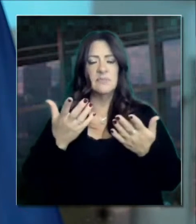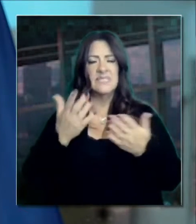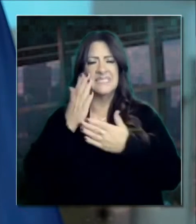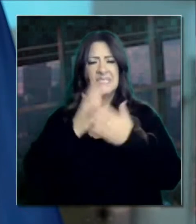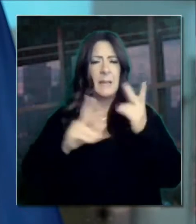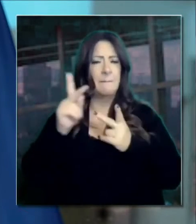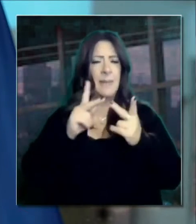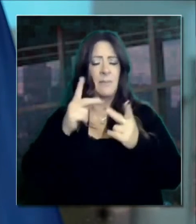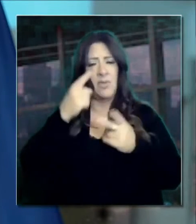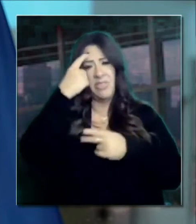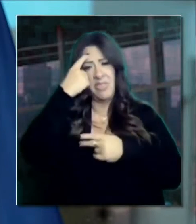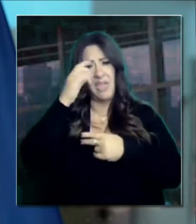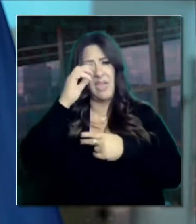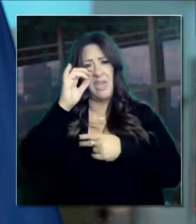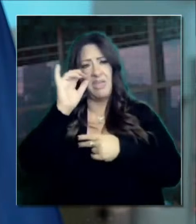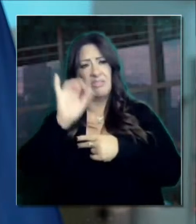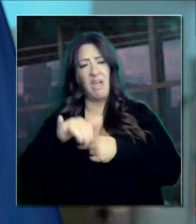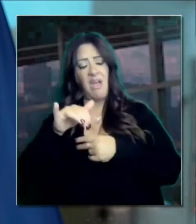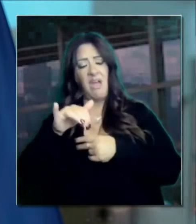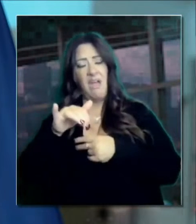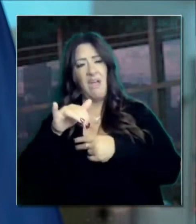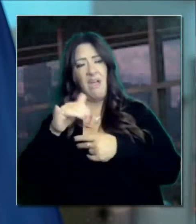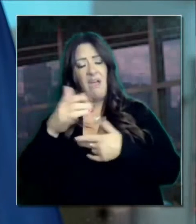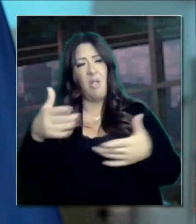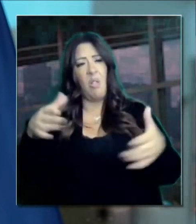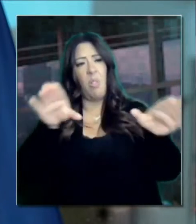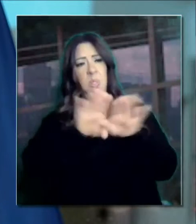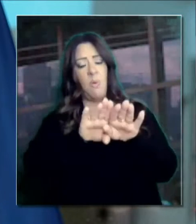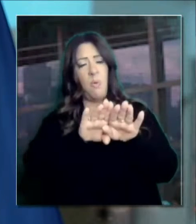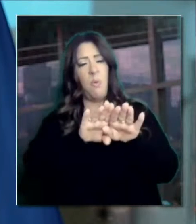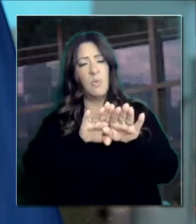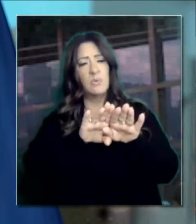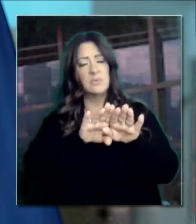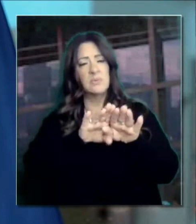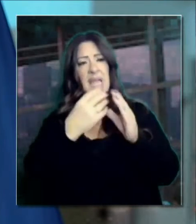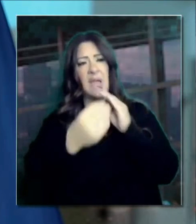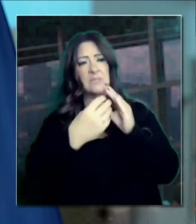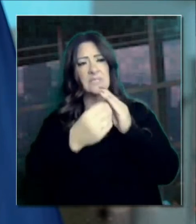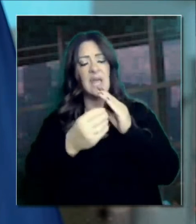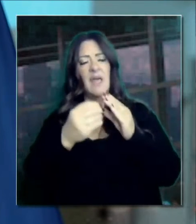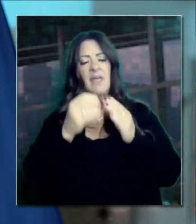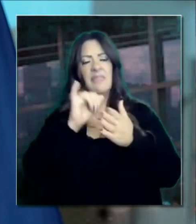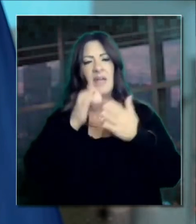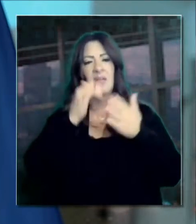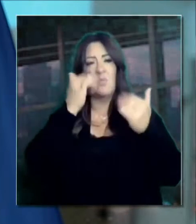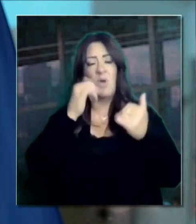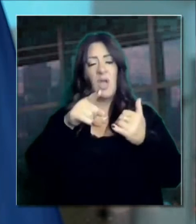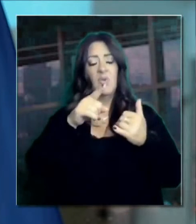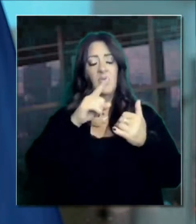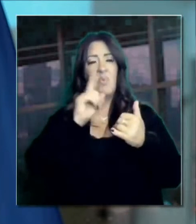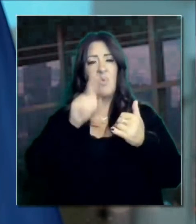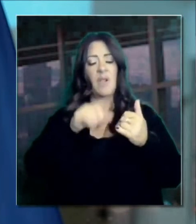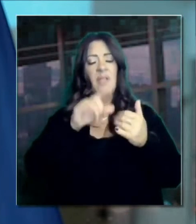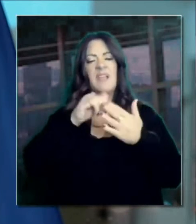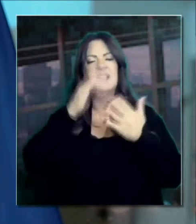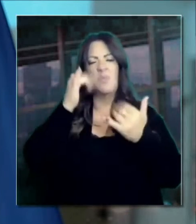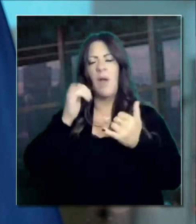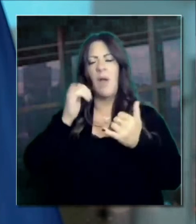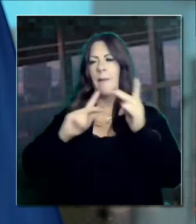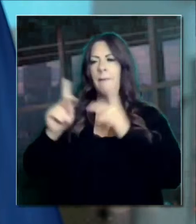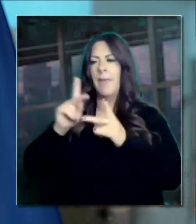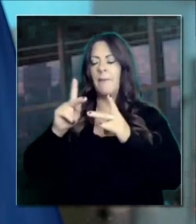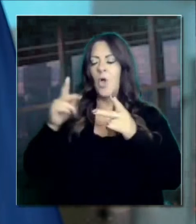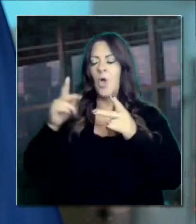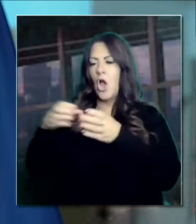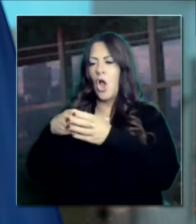believe because that went away, it forced more people to fraternize inside, and that led for the higher rise of cases